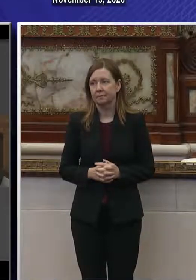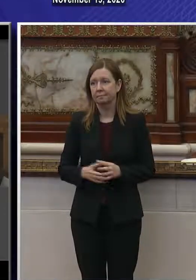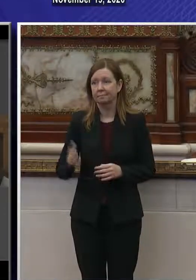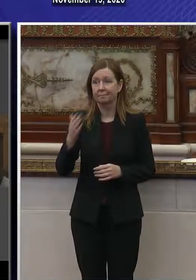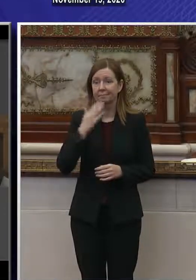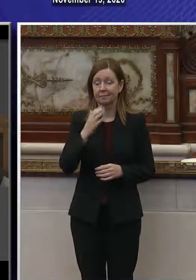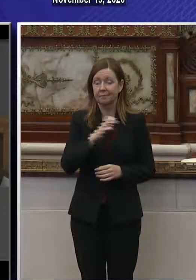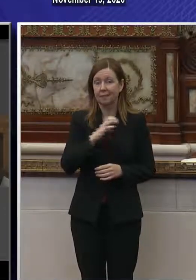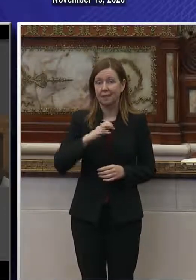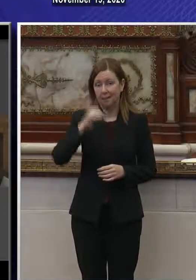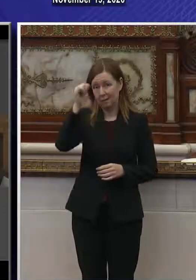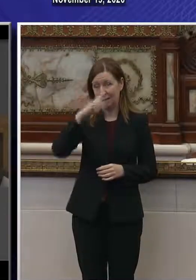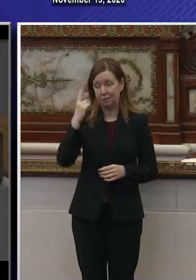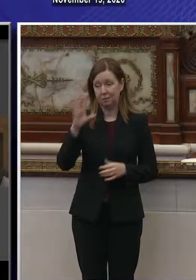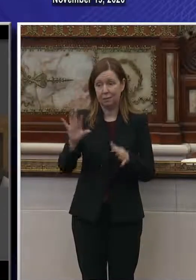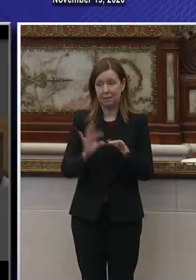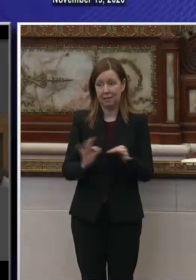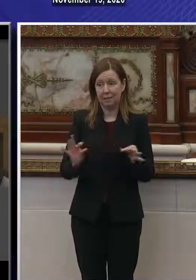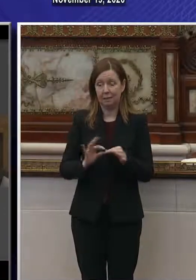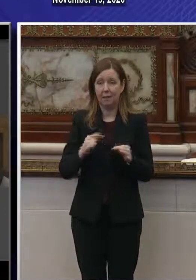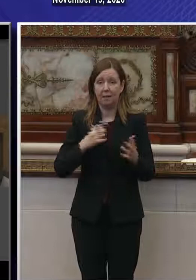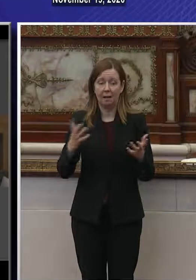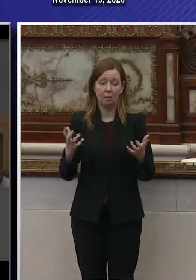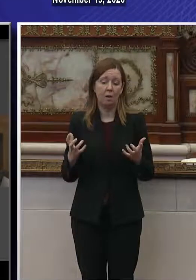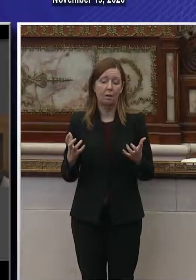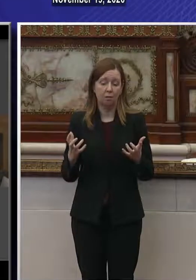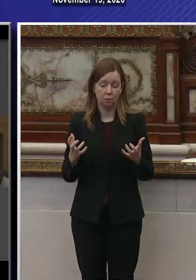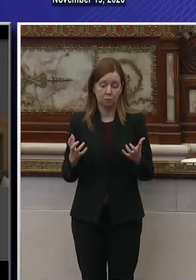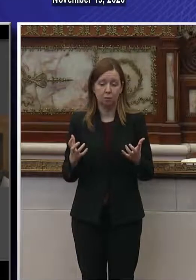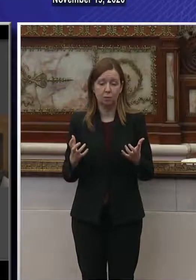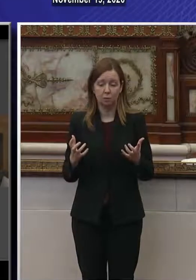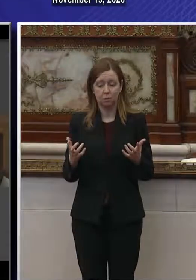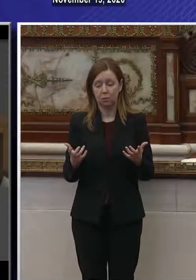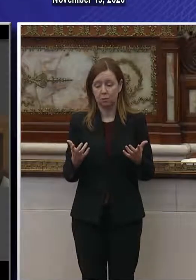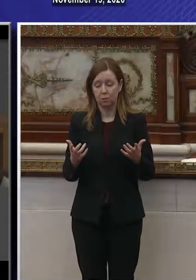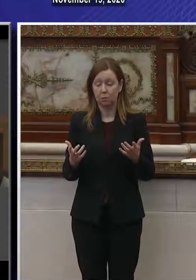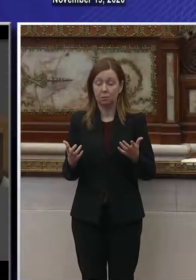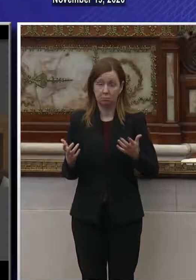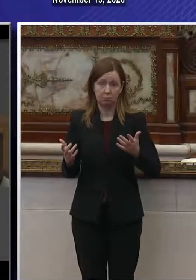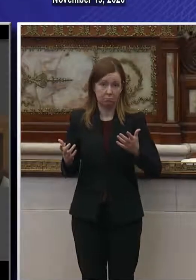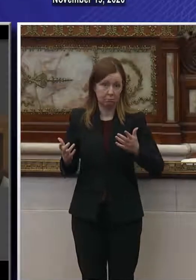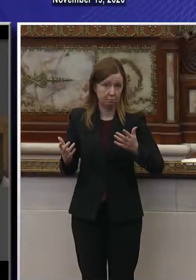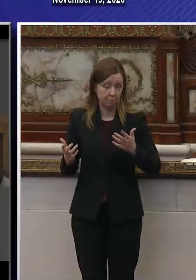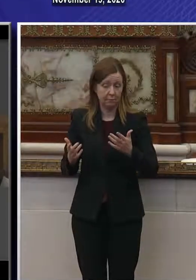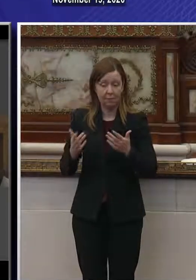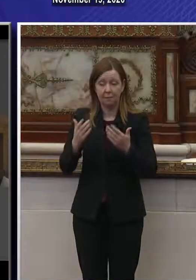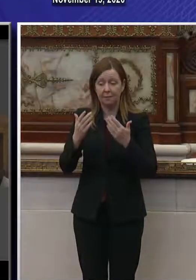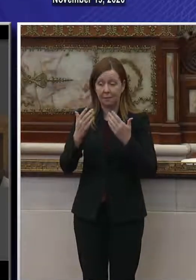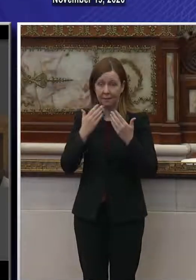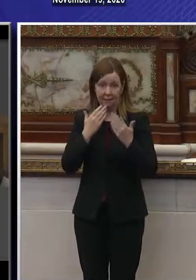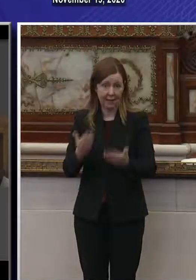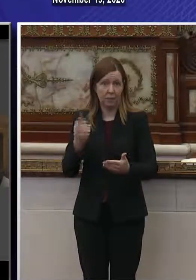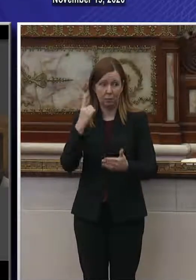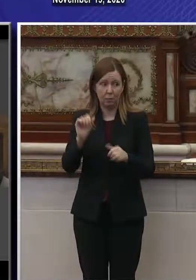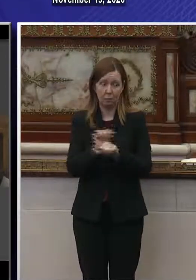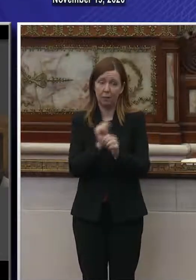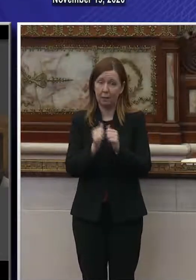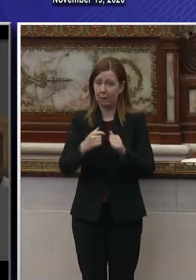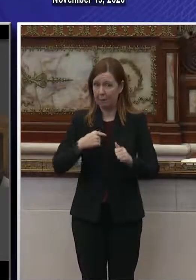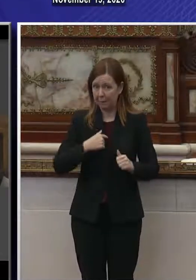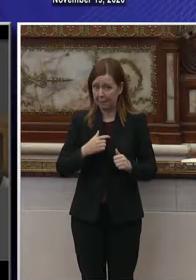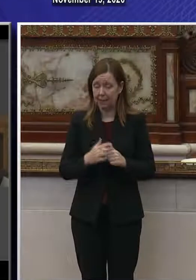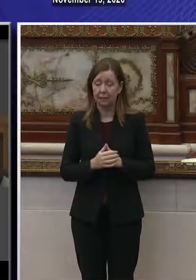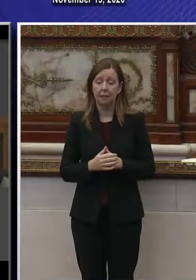Thank you, Councilman, for your statement. I want to, number one, thank you for working with